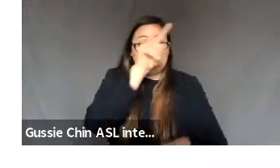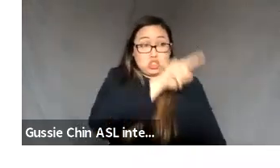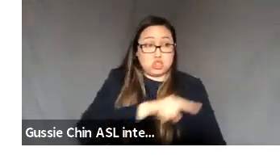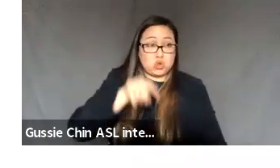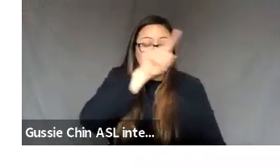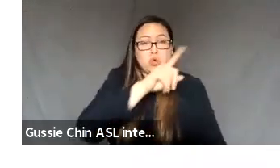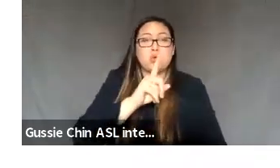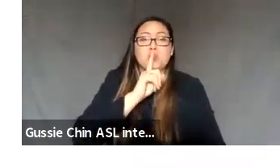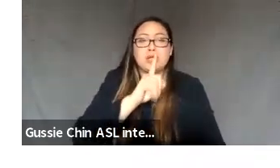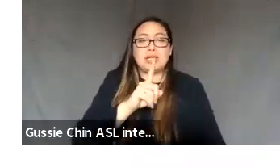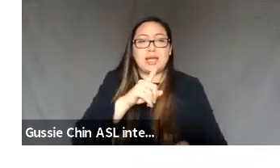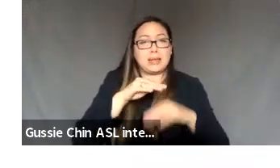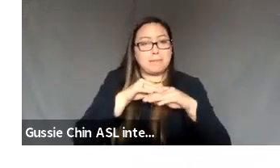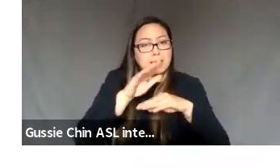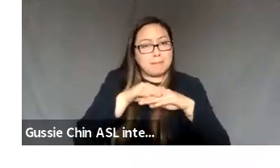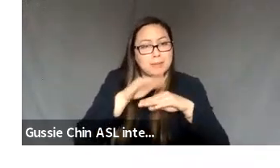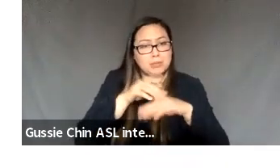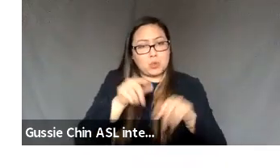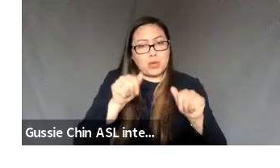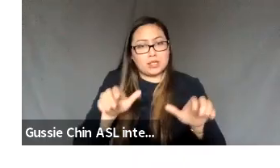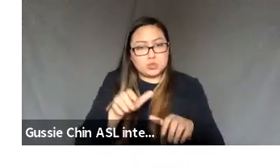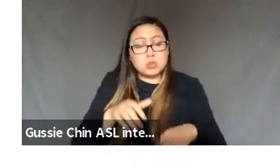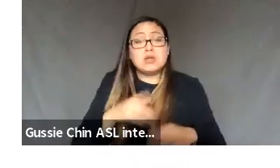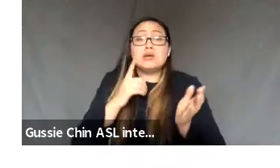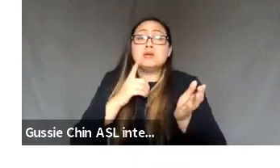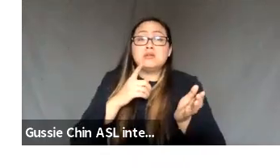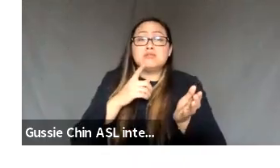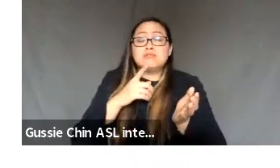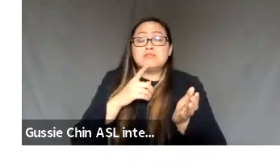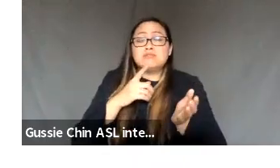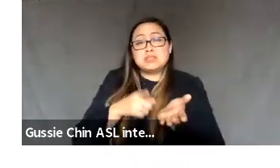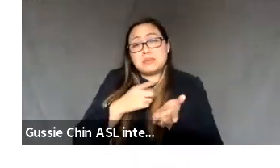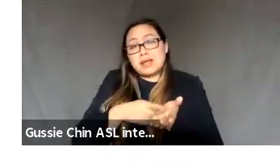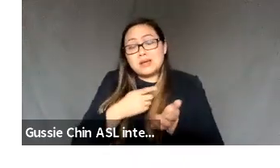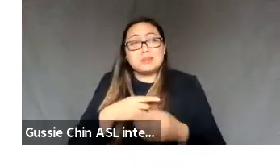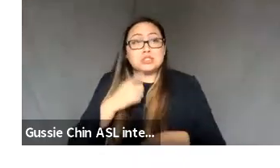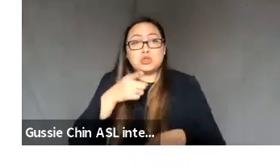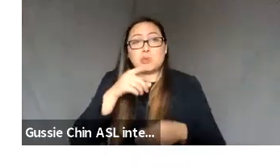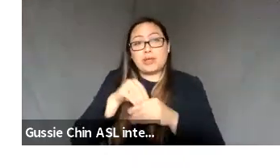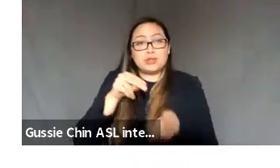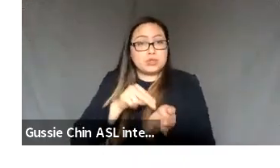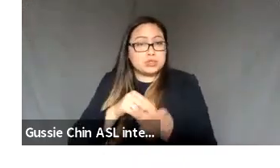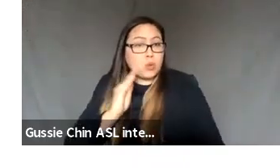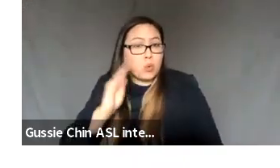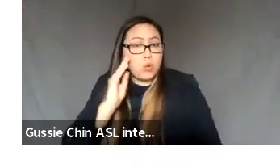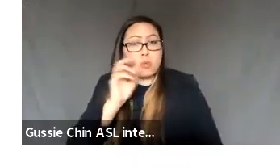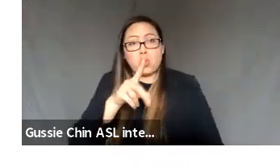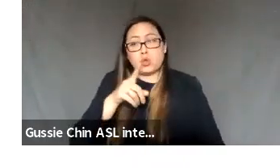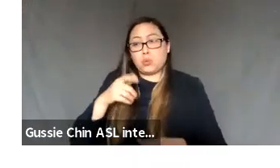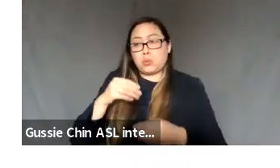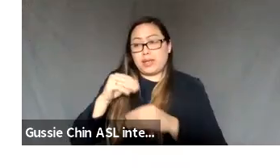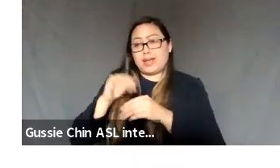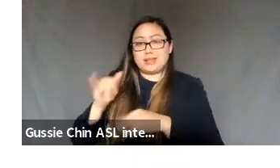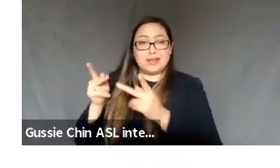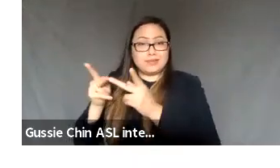minimum piece that you can do. Sometimes, especially when you have, like, you're in a nursing home or if you're in a facility, you